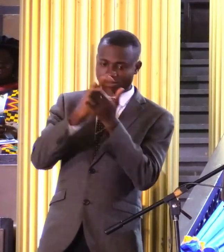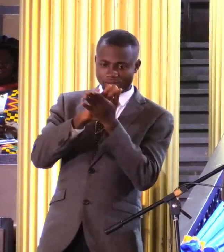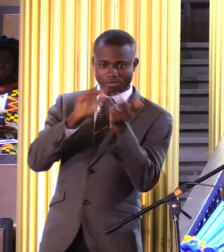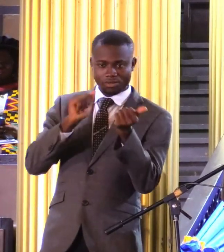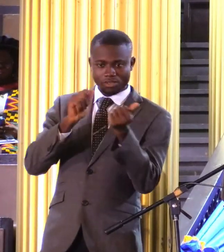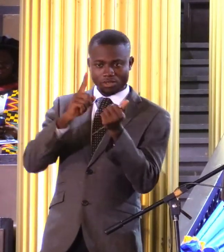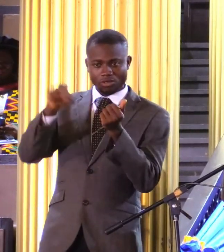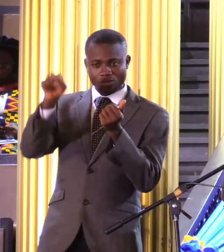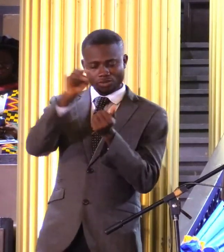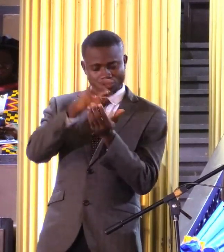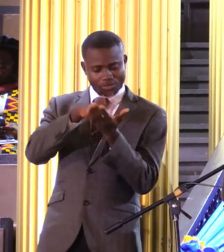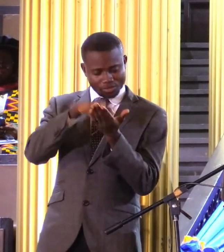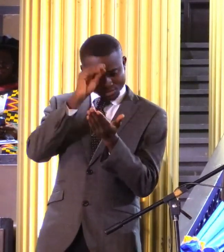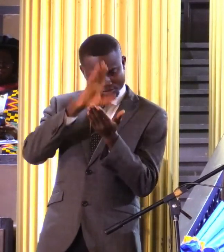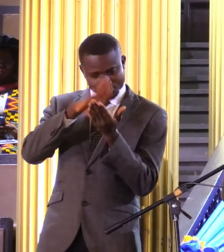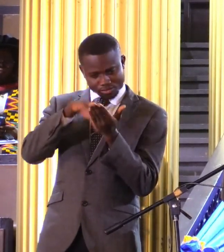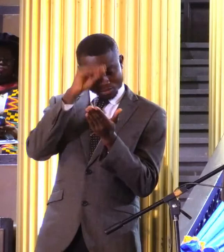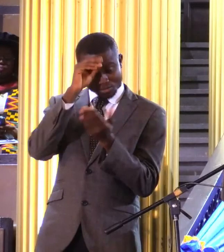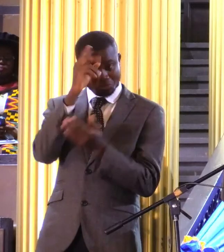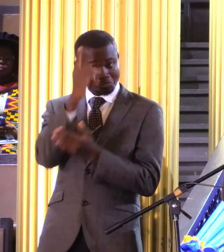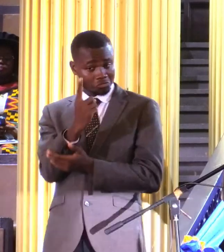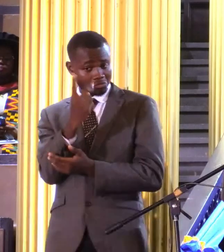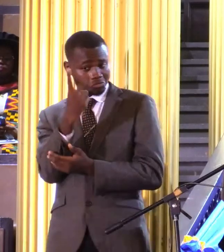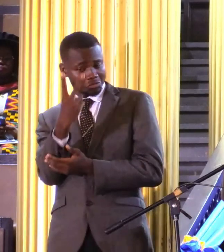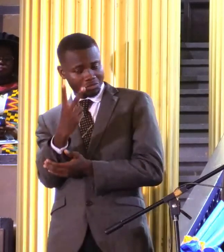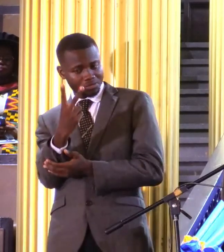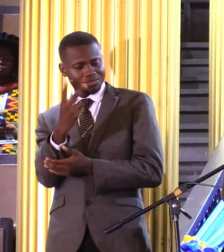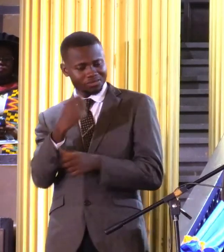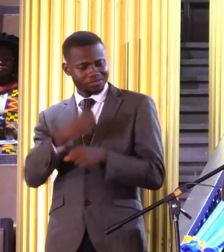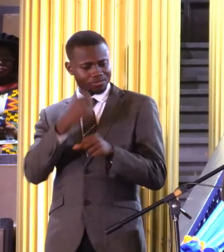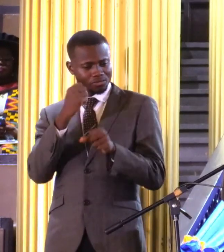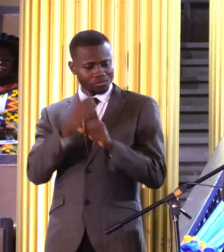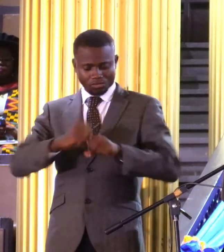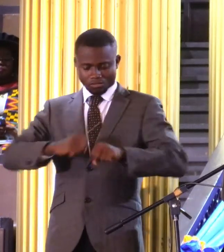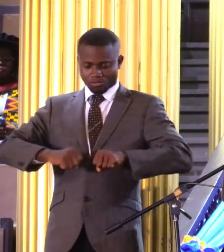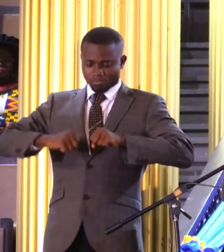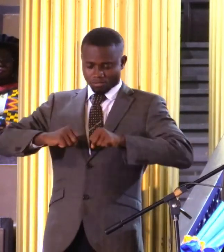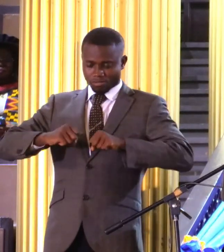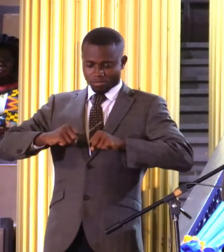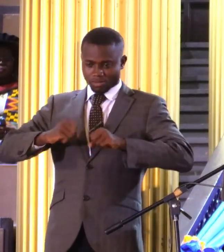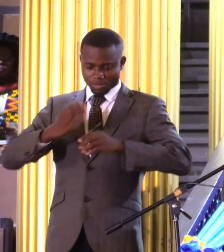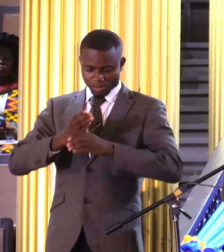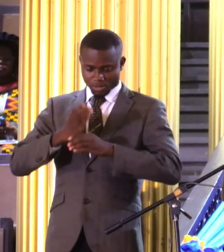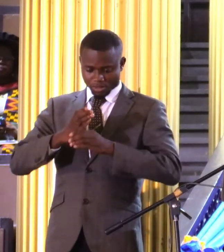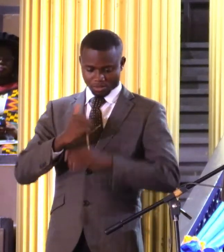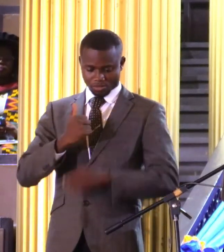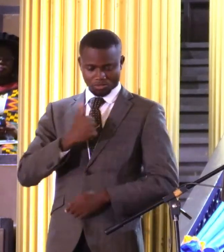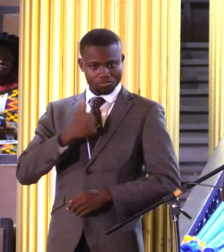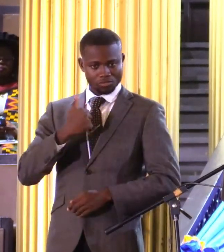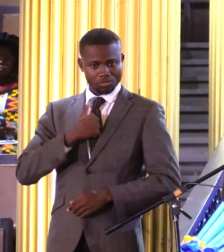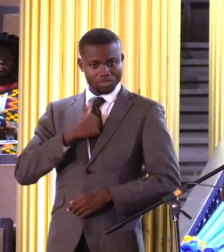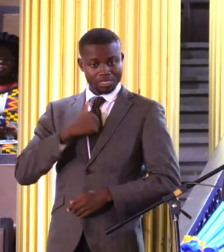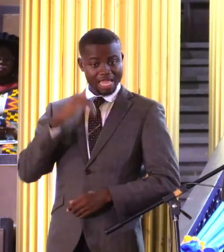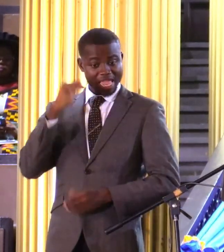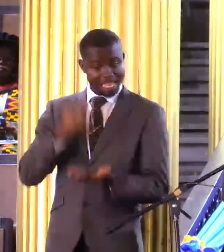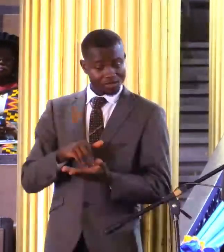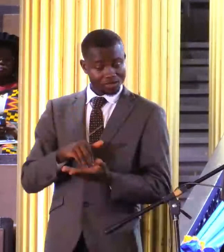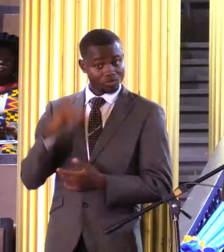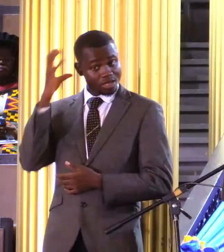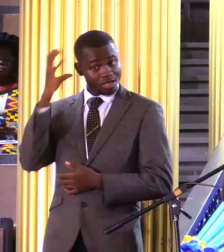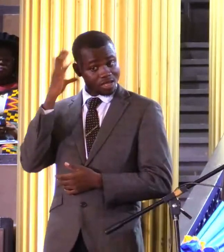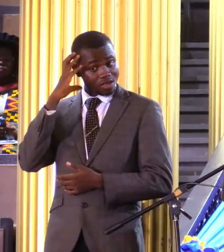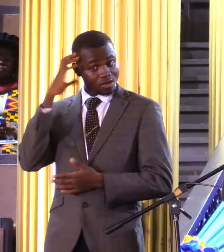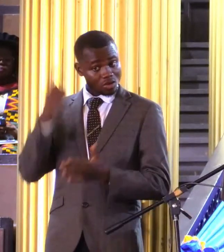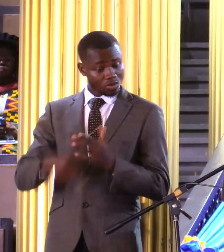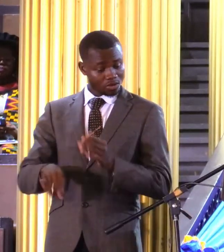have learned a thing or two today to make us take better care of ourselves. If you want to hear more on what Professor